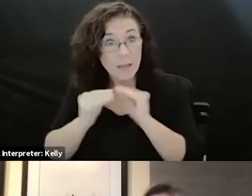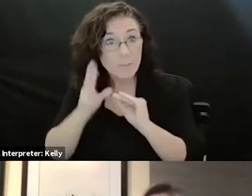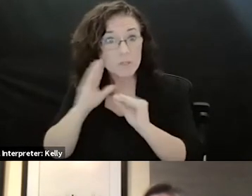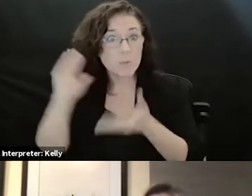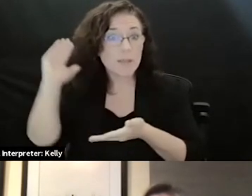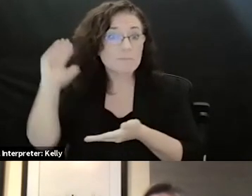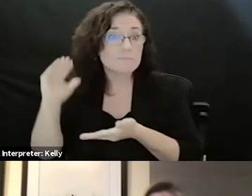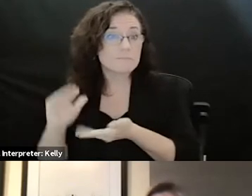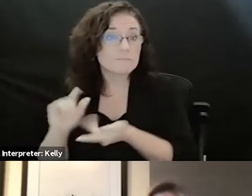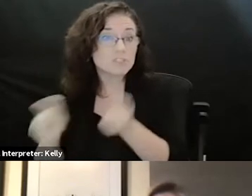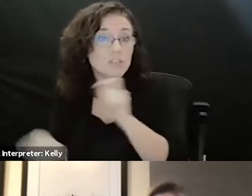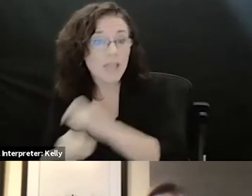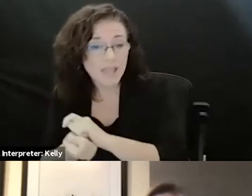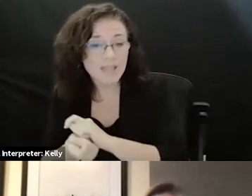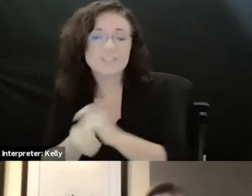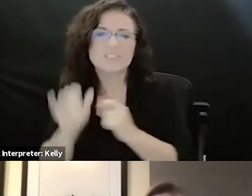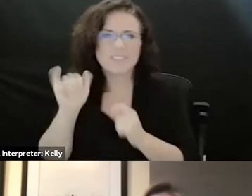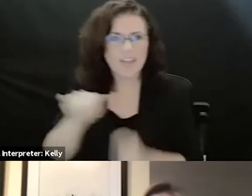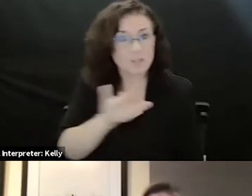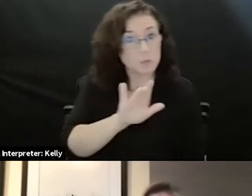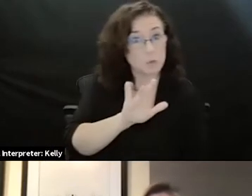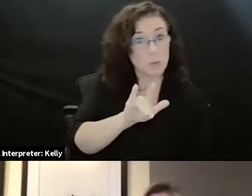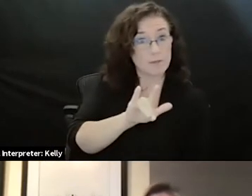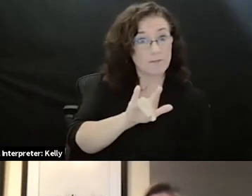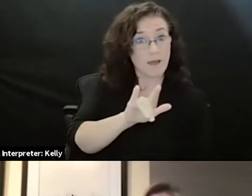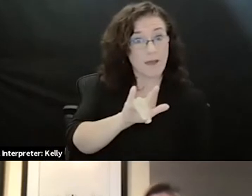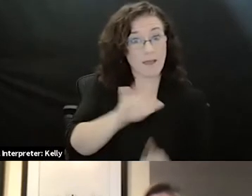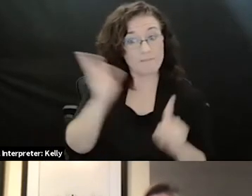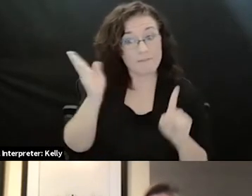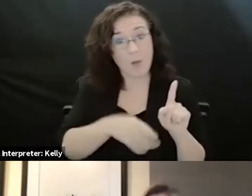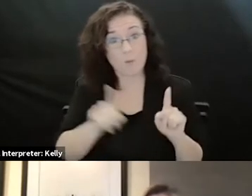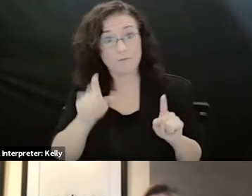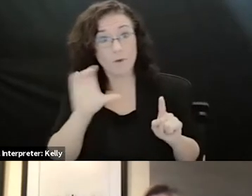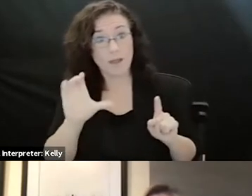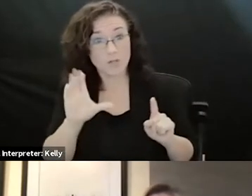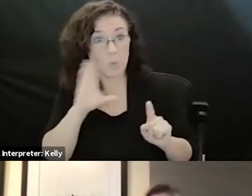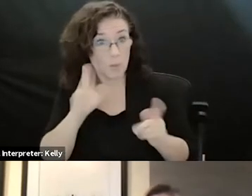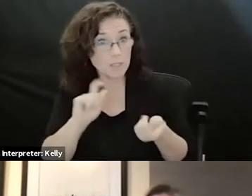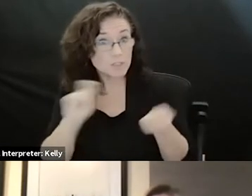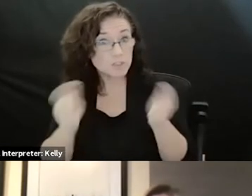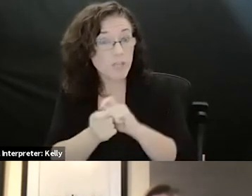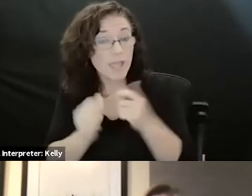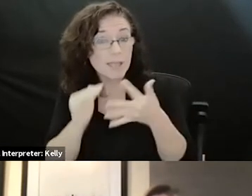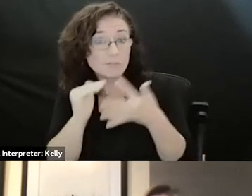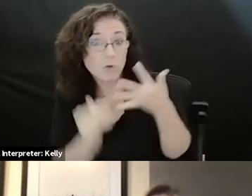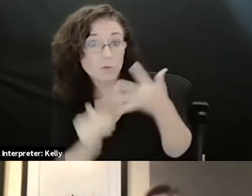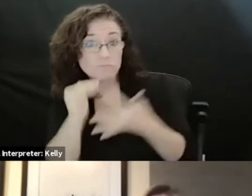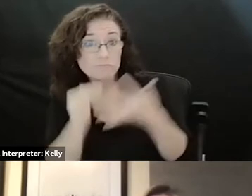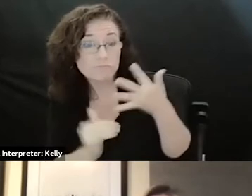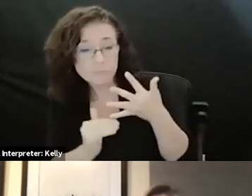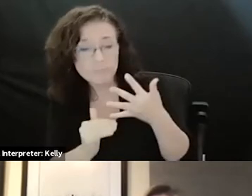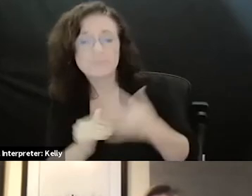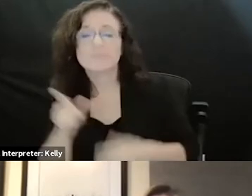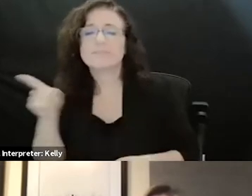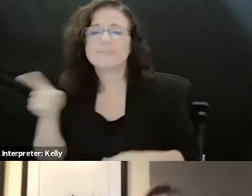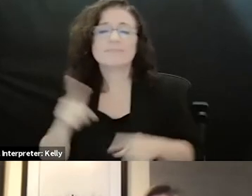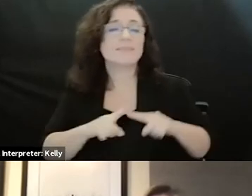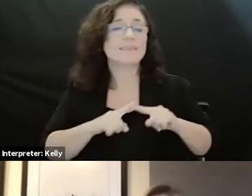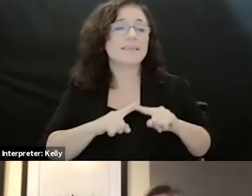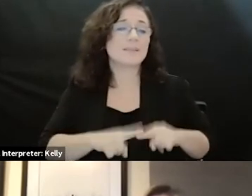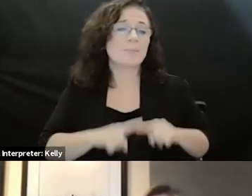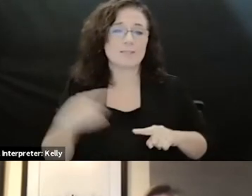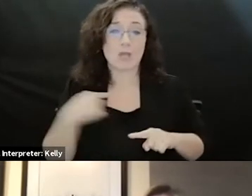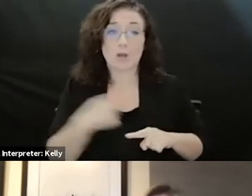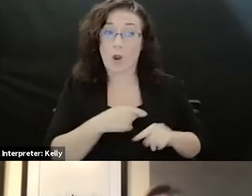like everything with covet it really comes down to our behavior right so if we have a commitment to wearing masks in